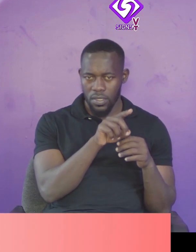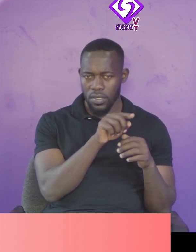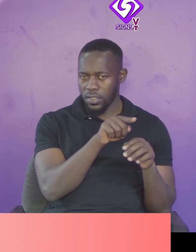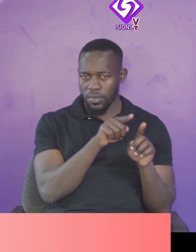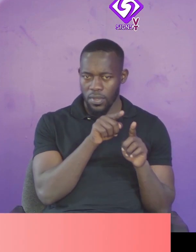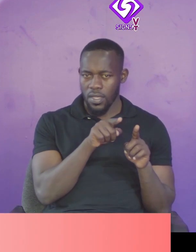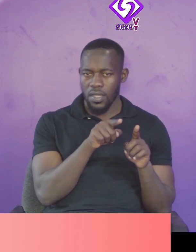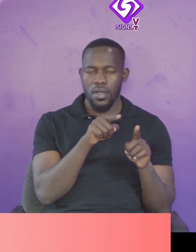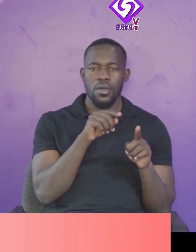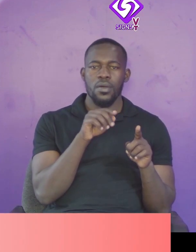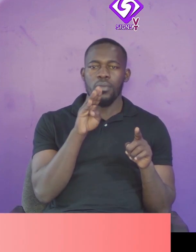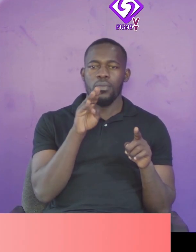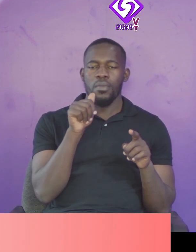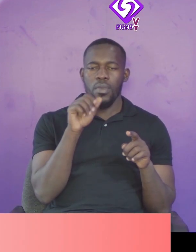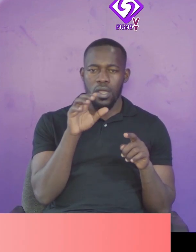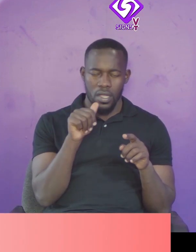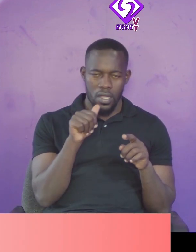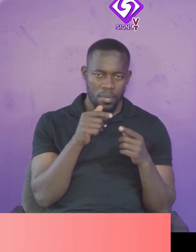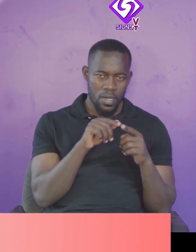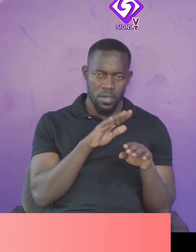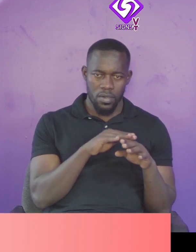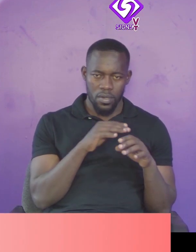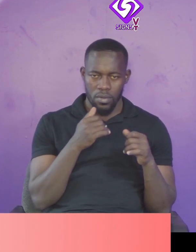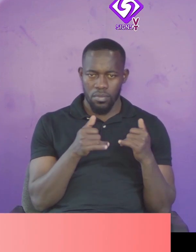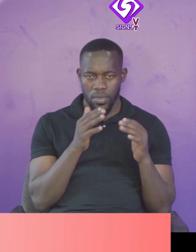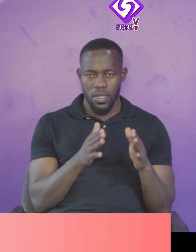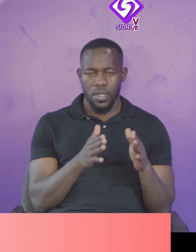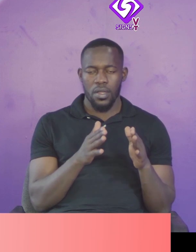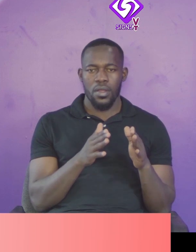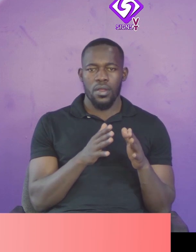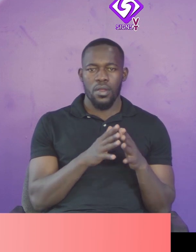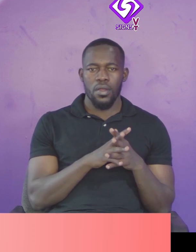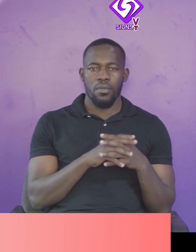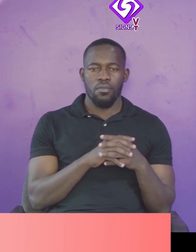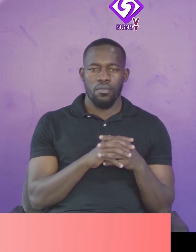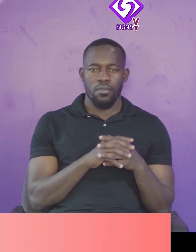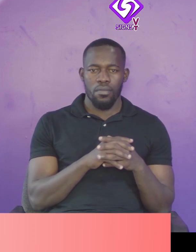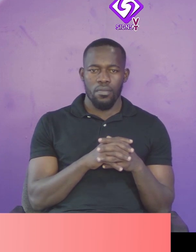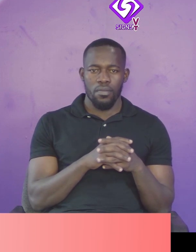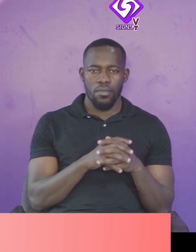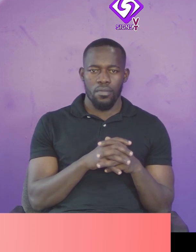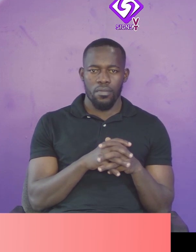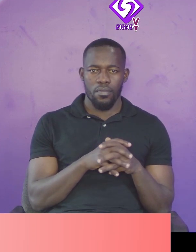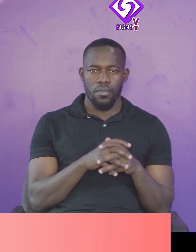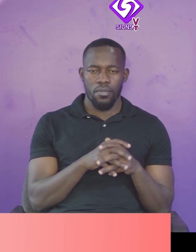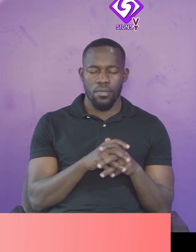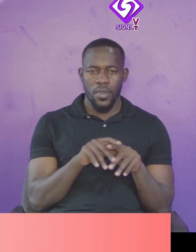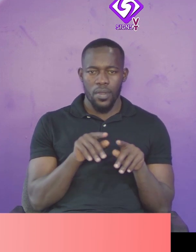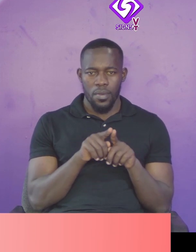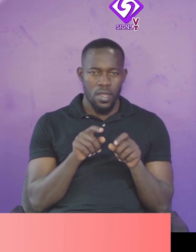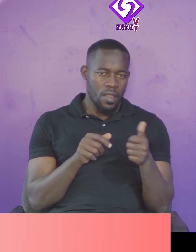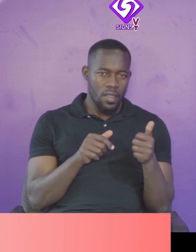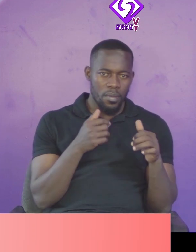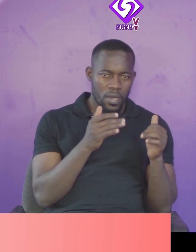him, but he's a good player. So other players... Even Rasmus Højlund at Napoli. Is Real